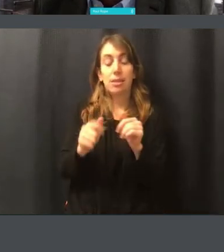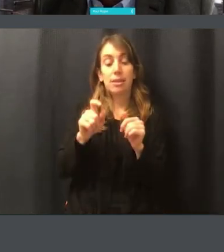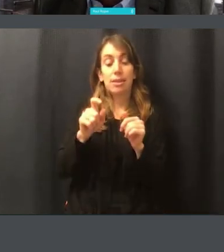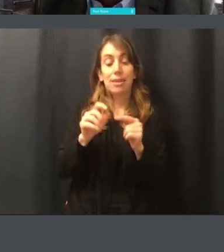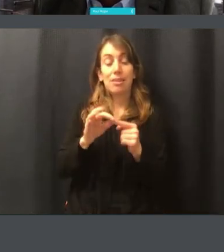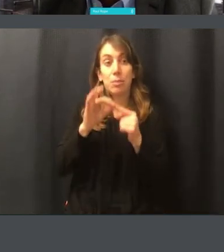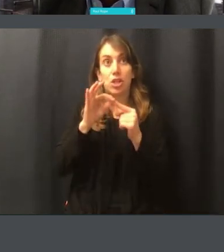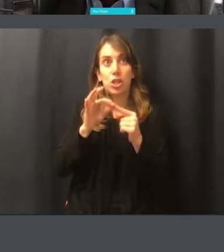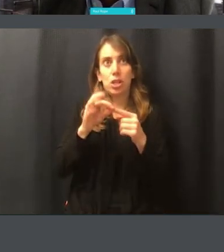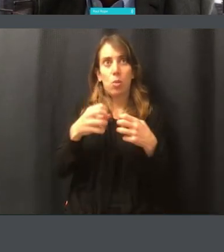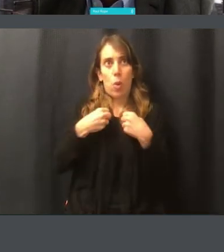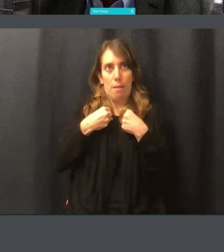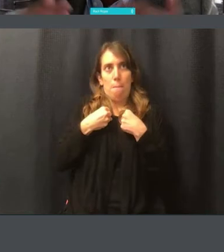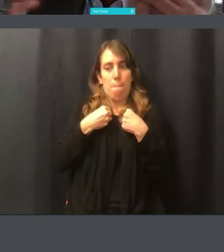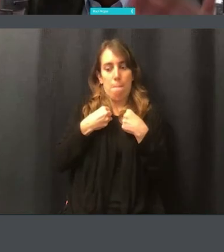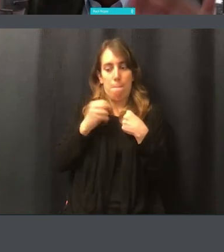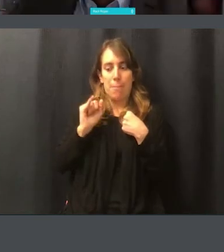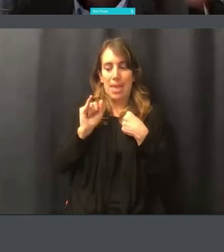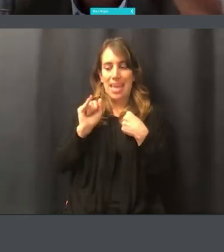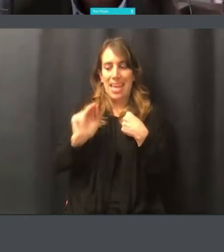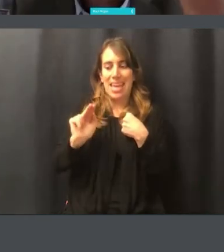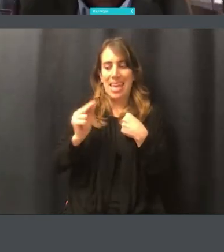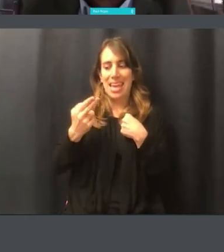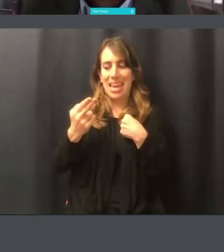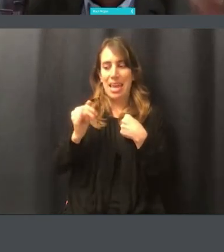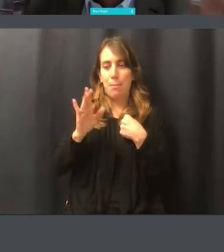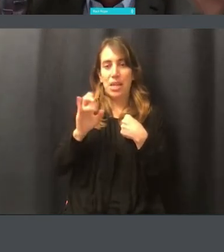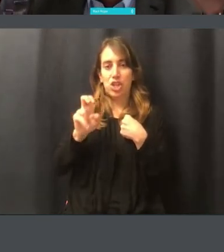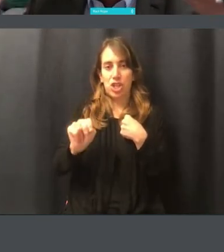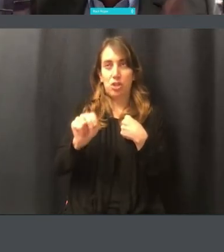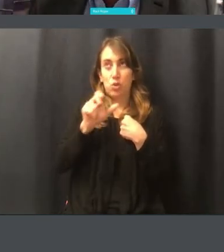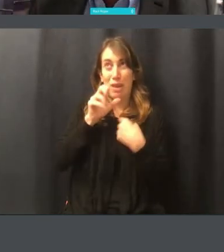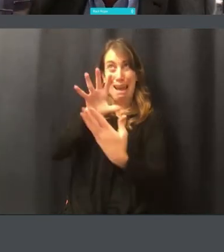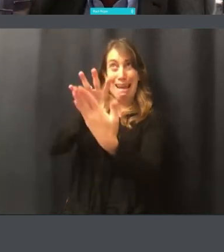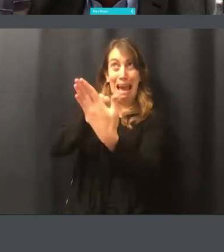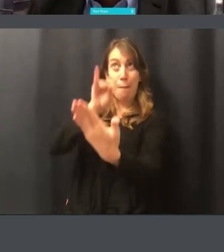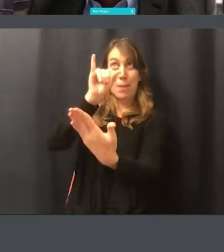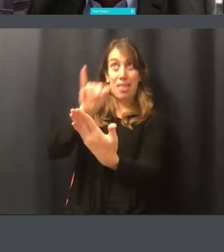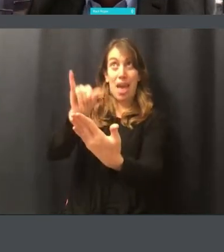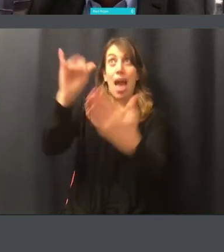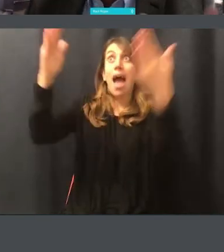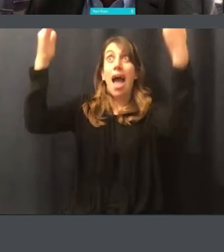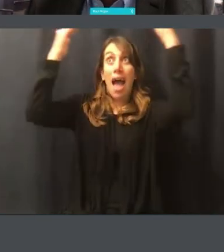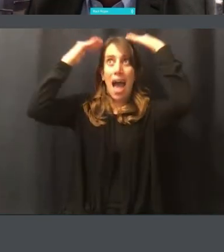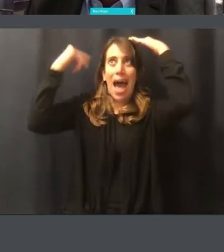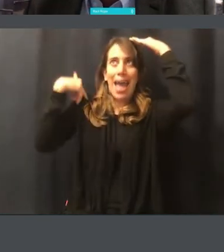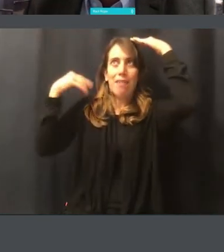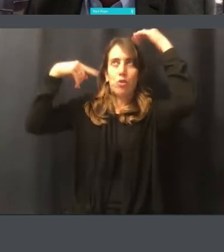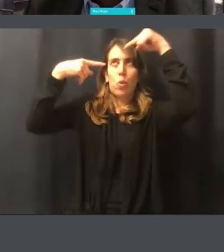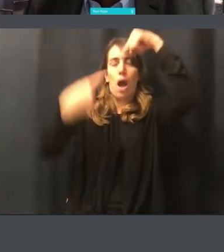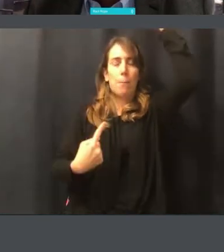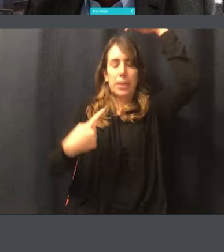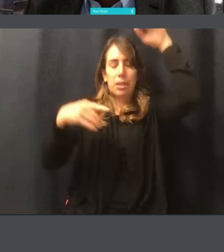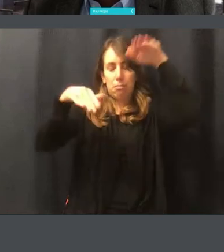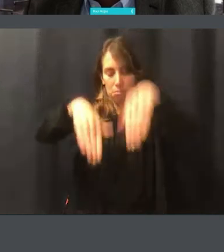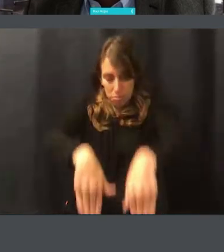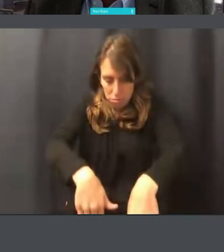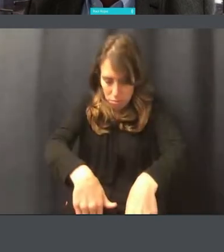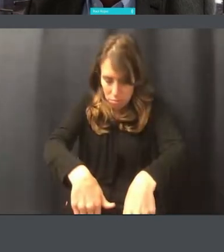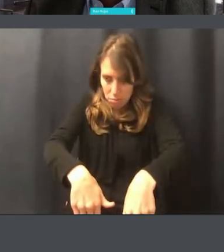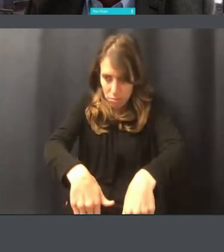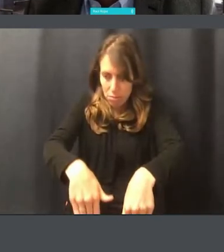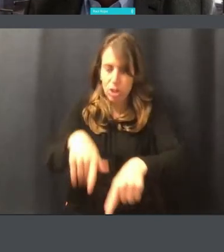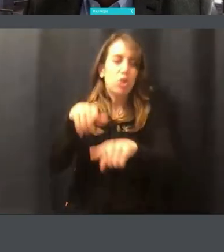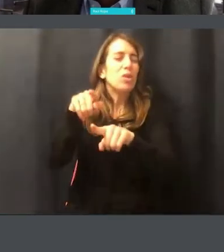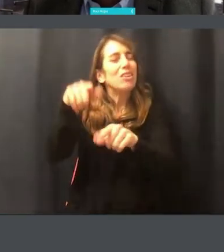like inhibition to be able to not copy what someone else is doing, right? And then you also have to remember what you